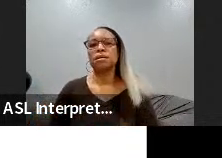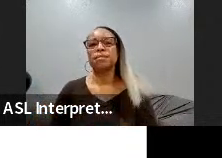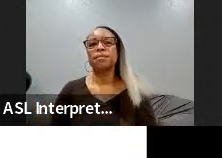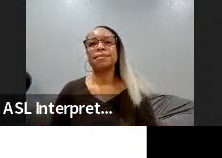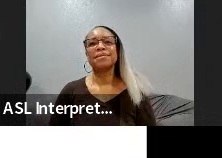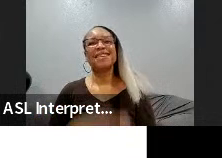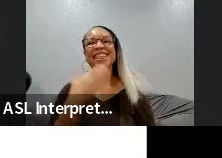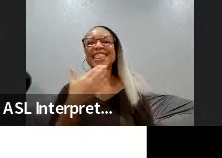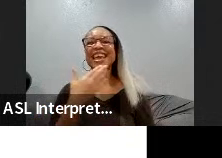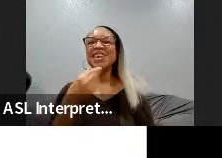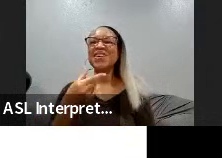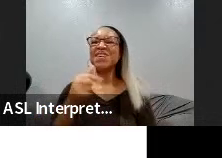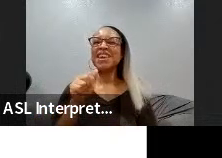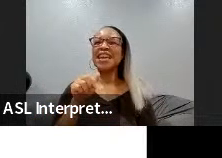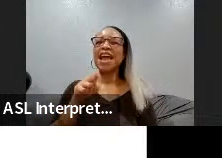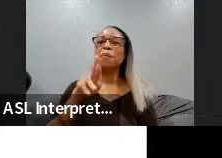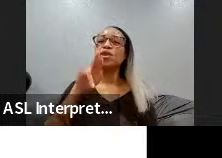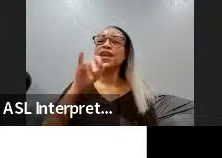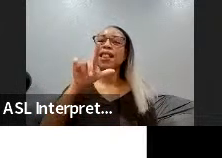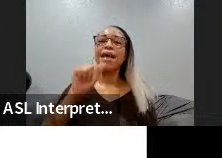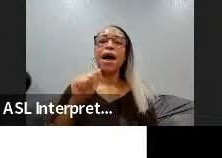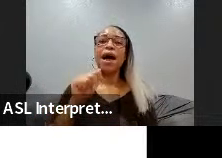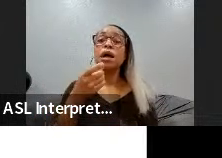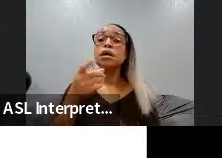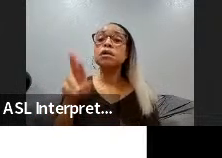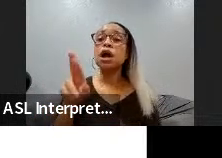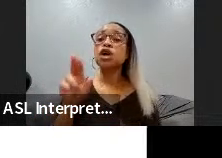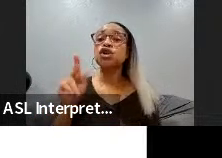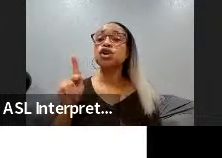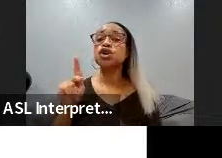Thanks, Gabriela. Dr. Carey.